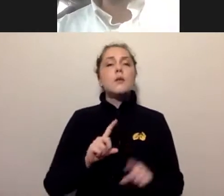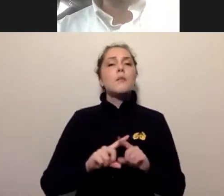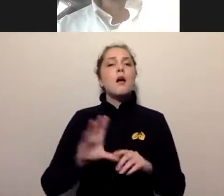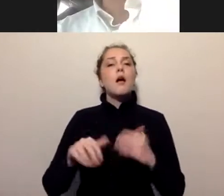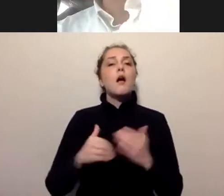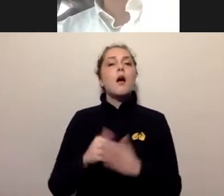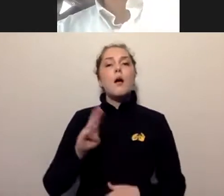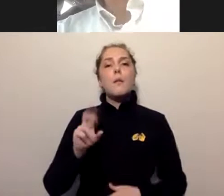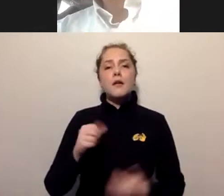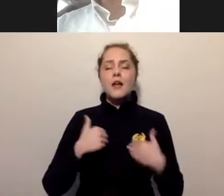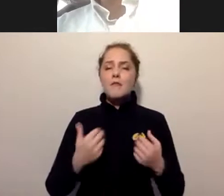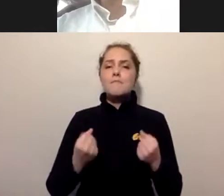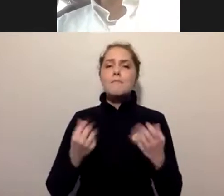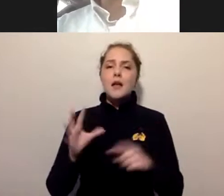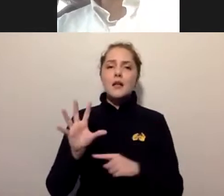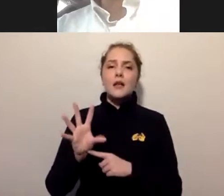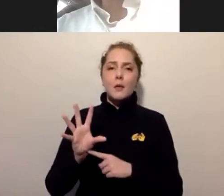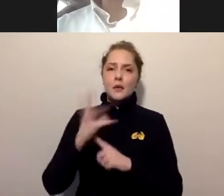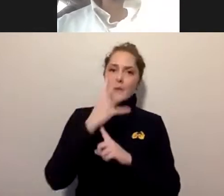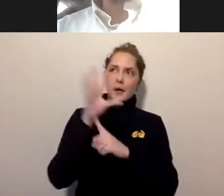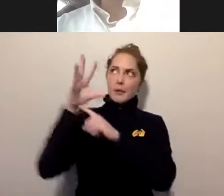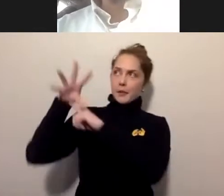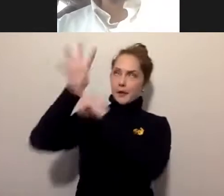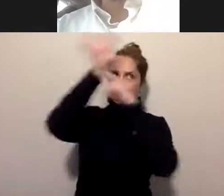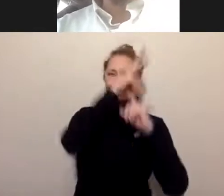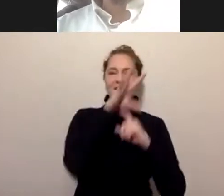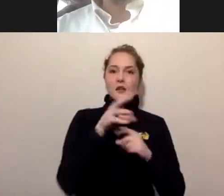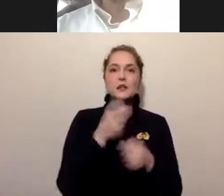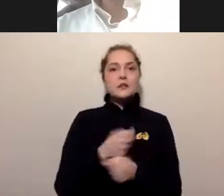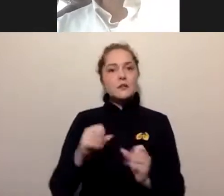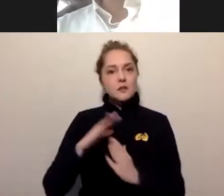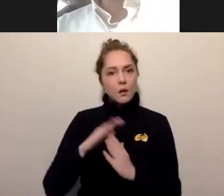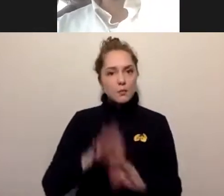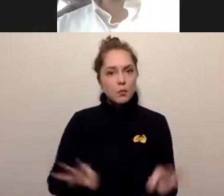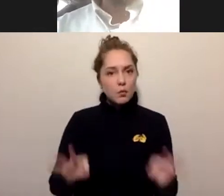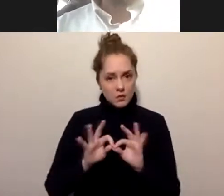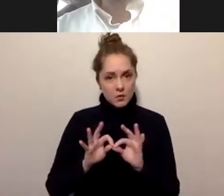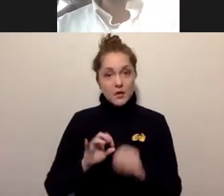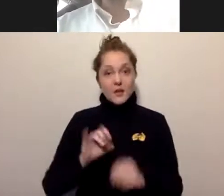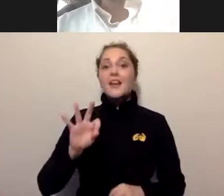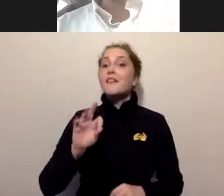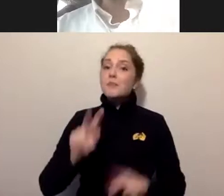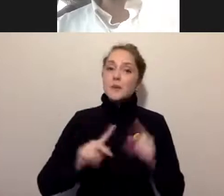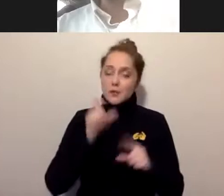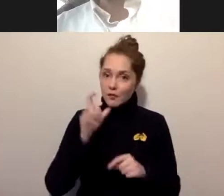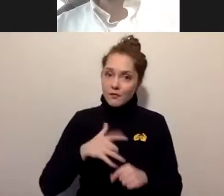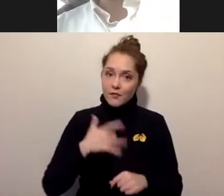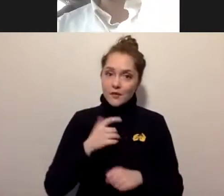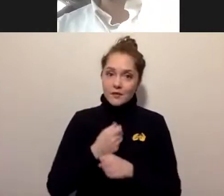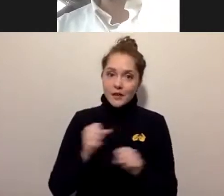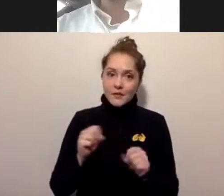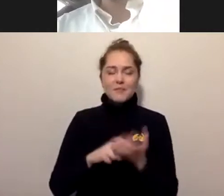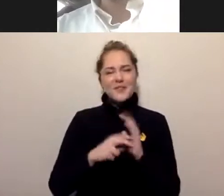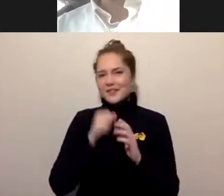have multiple cameras. And so safety is definitely a top priority, because if people don't feel safe, they won't use the service.